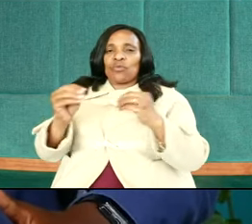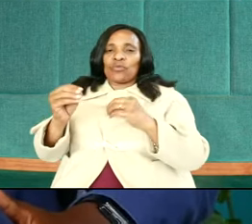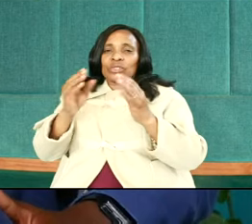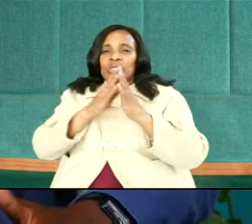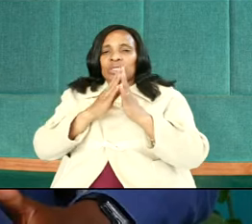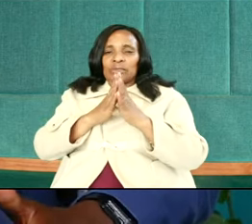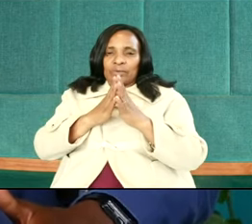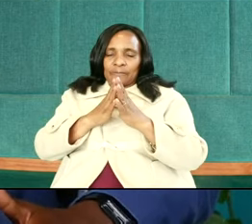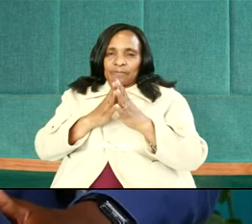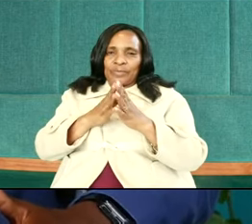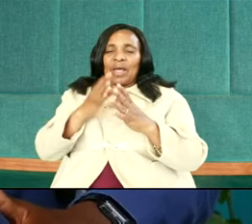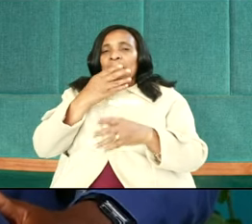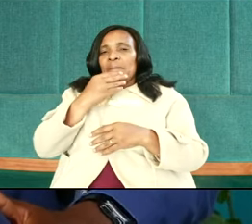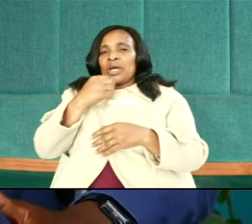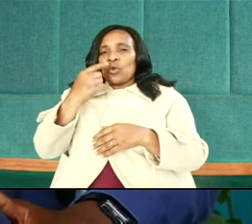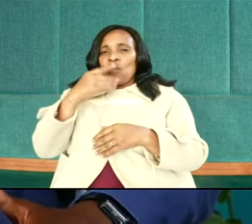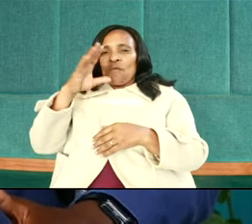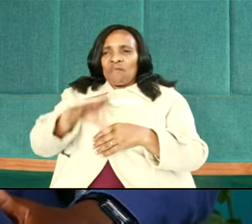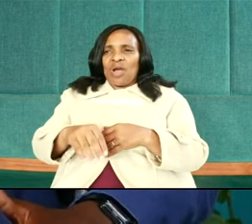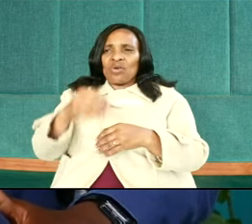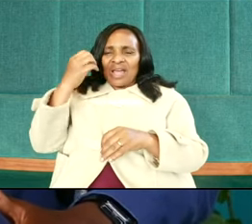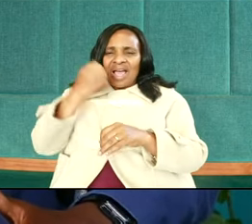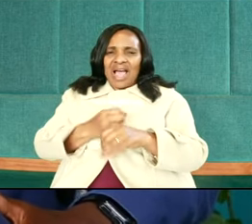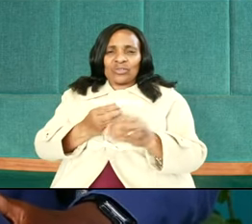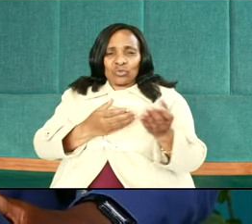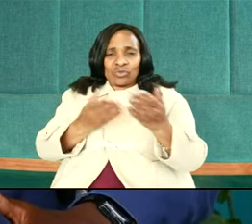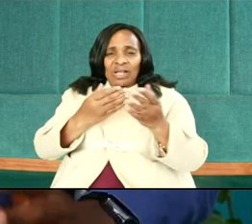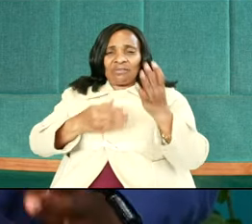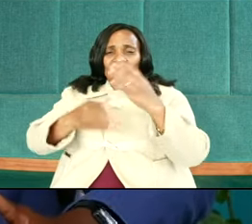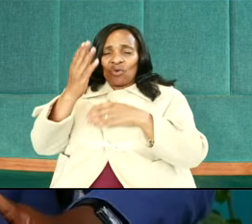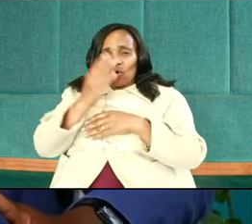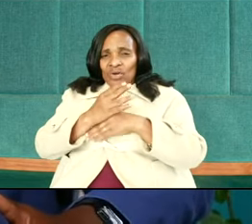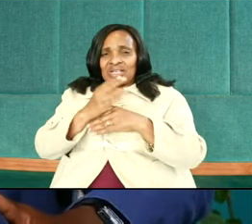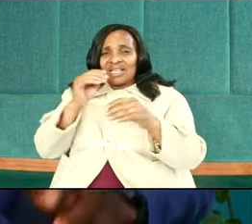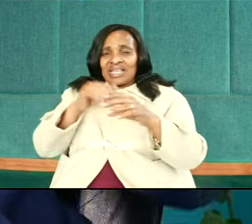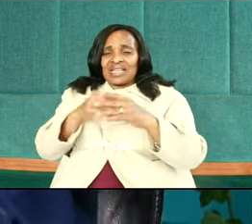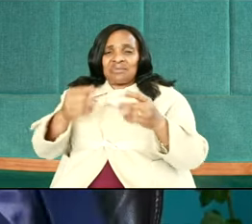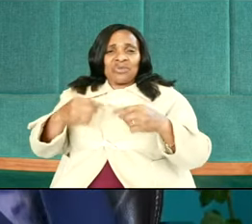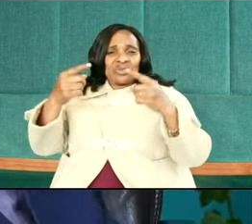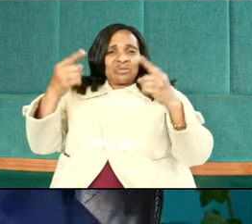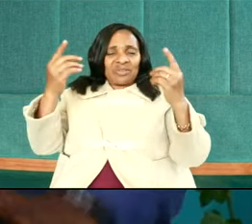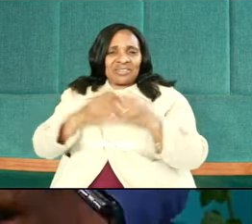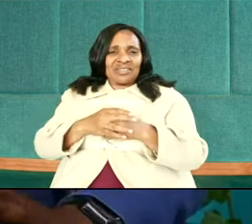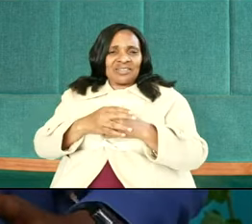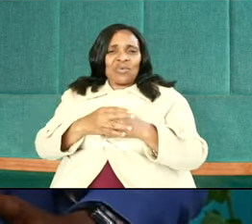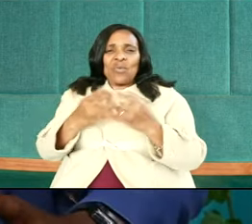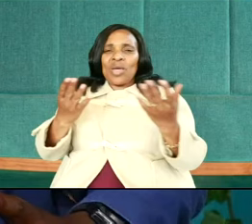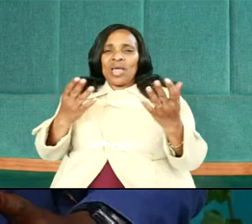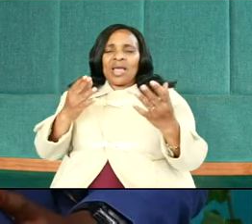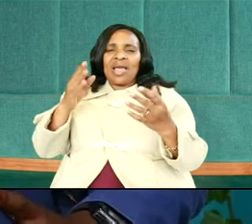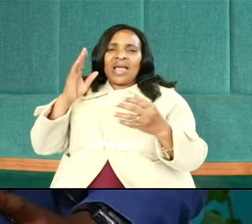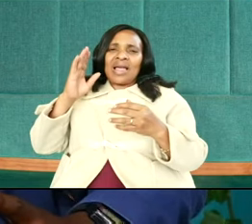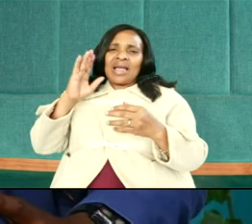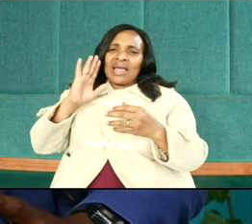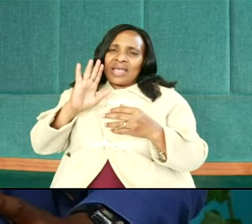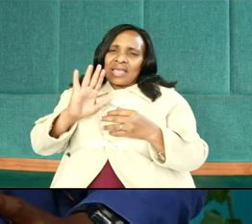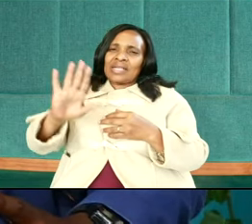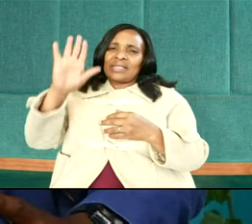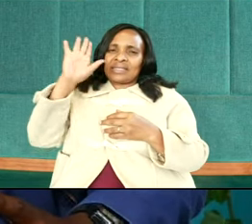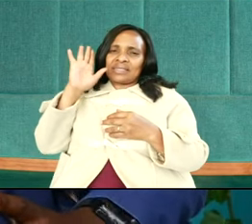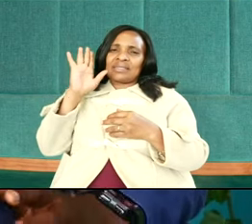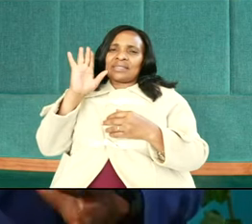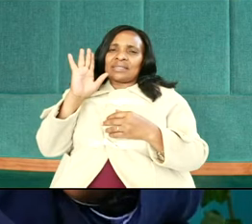story of a man who found it difficult to serve God, even in prosperity, at the height of his,